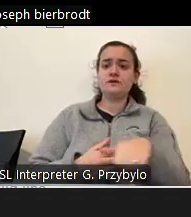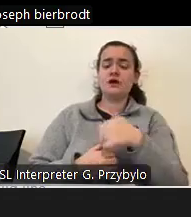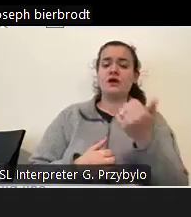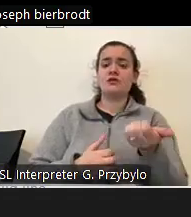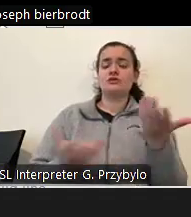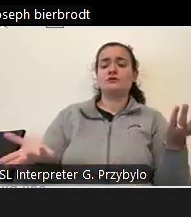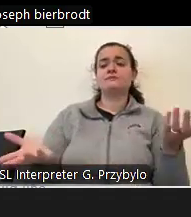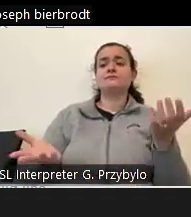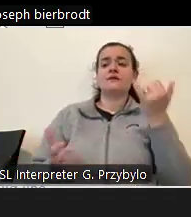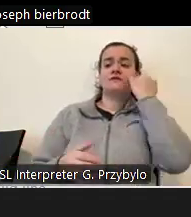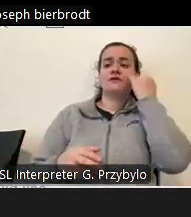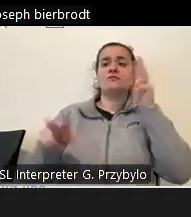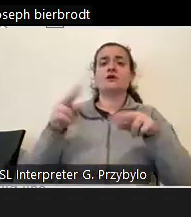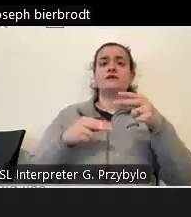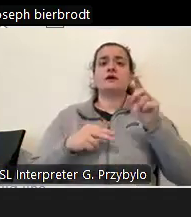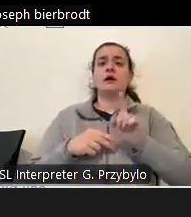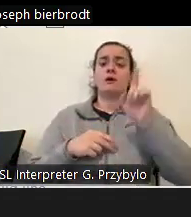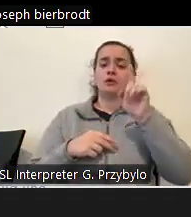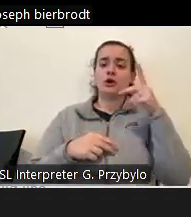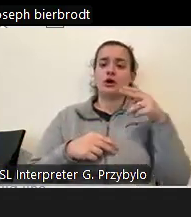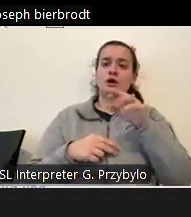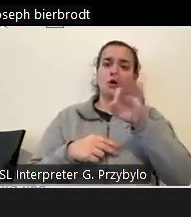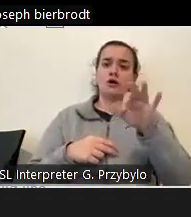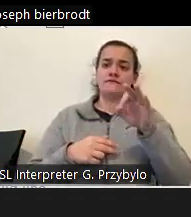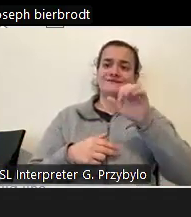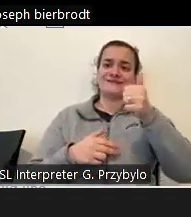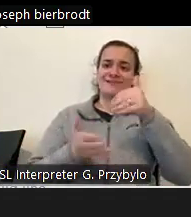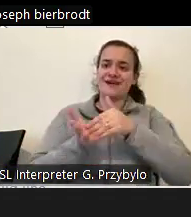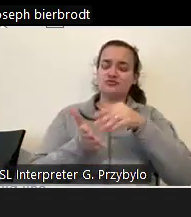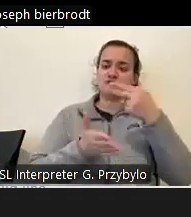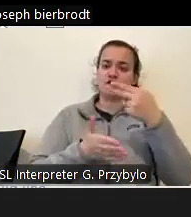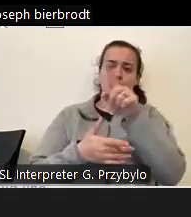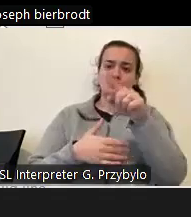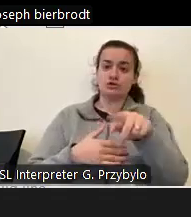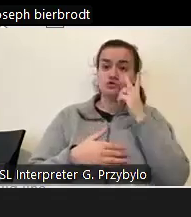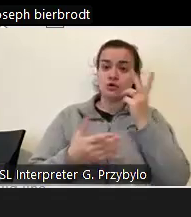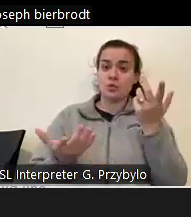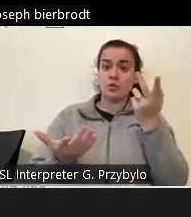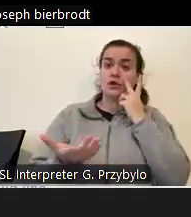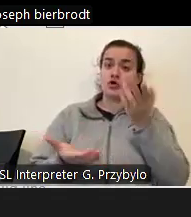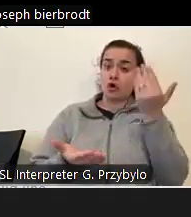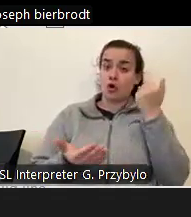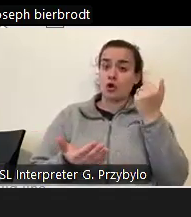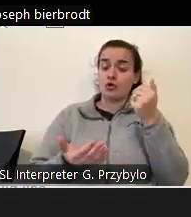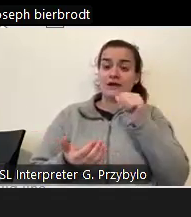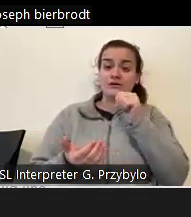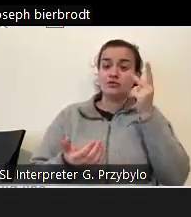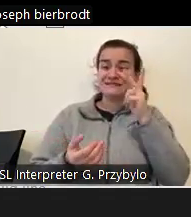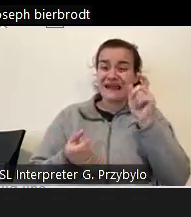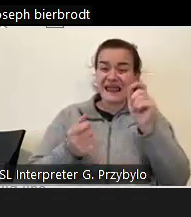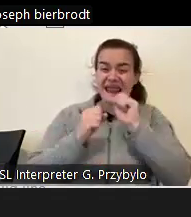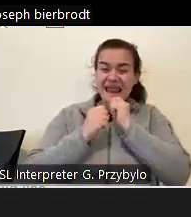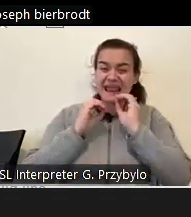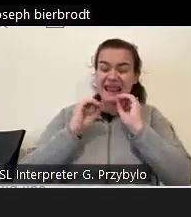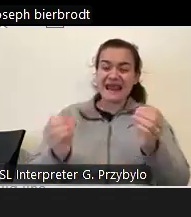at the upper cutoff frequency of 10,000 hertz, then you kind of see what I saw earlier, where I don't see any detail at